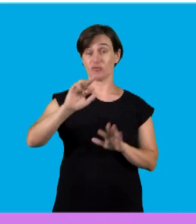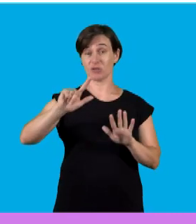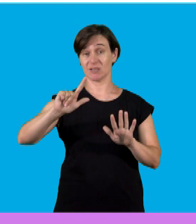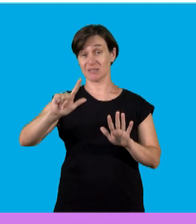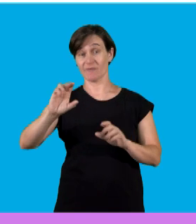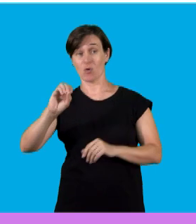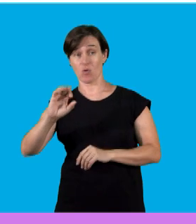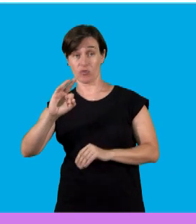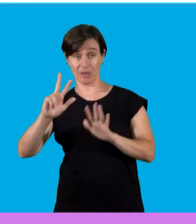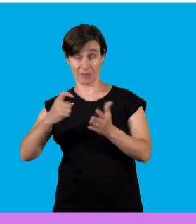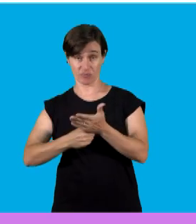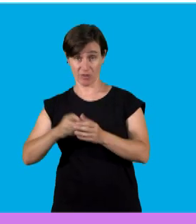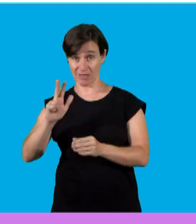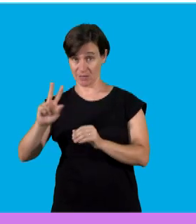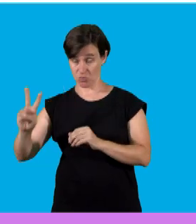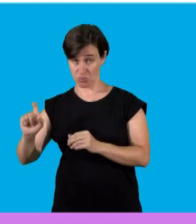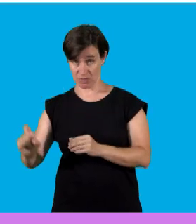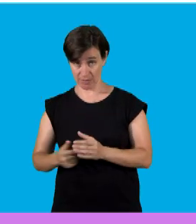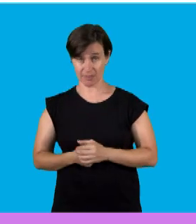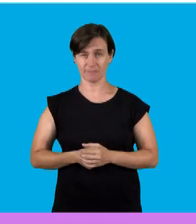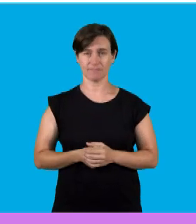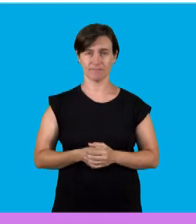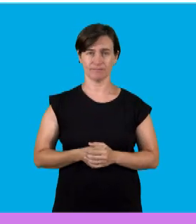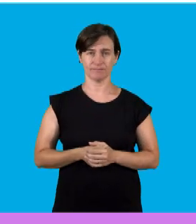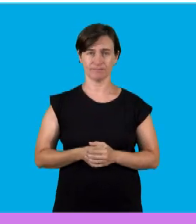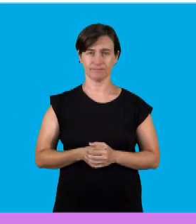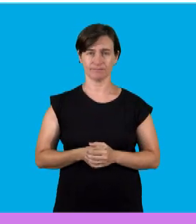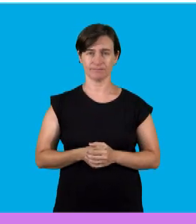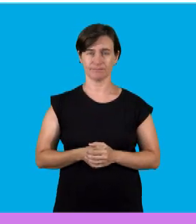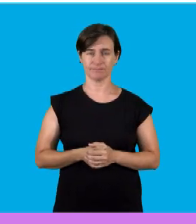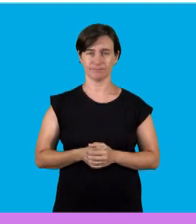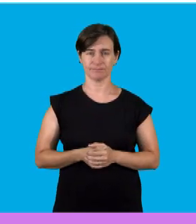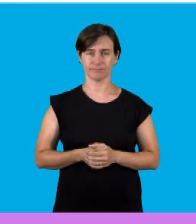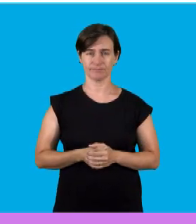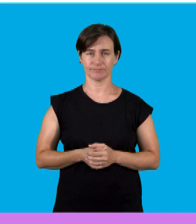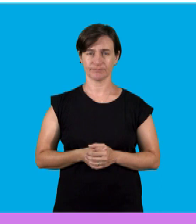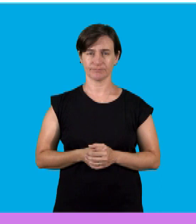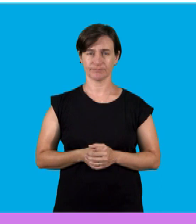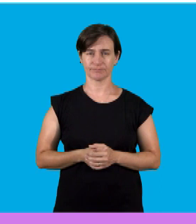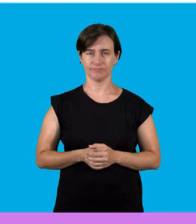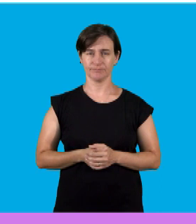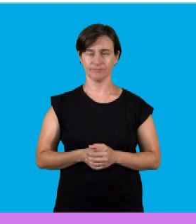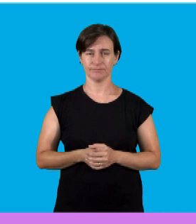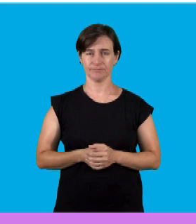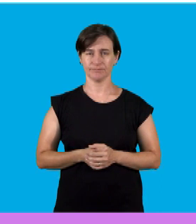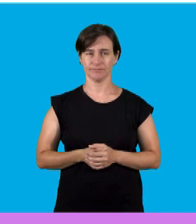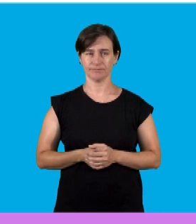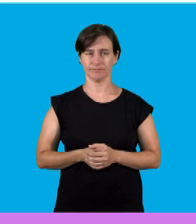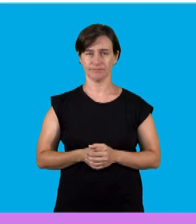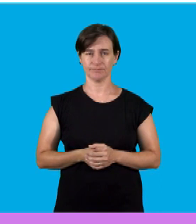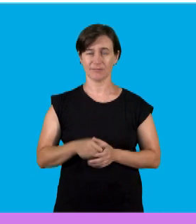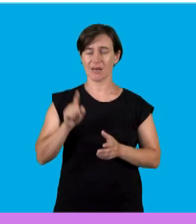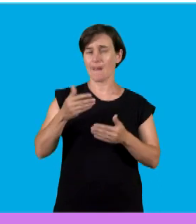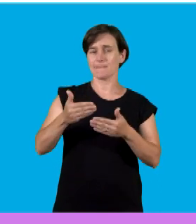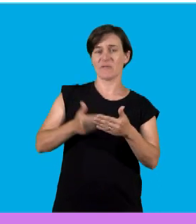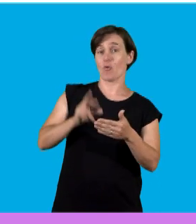97,225 plus your 37,038 rand and 82 cents, that will give you tax before we look at our